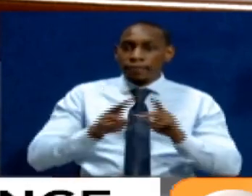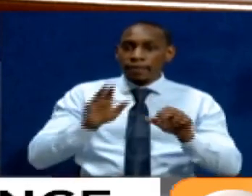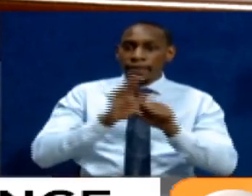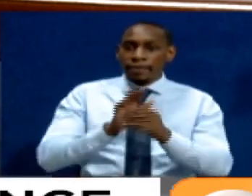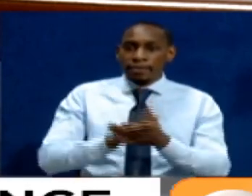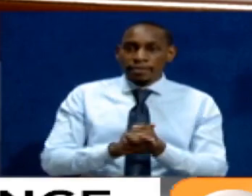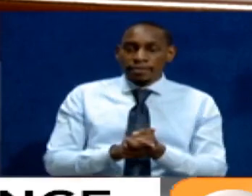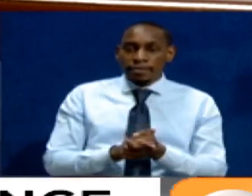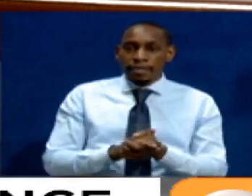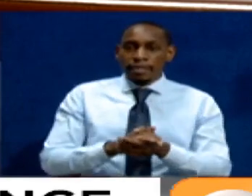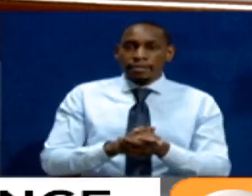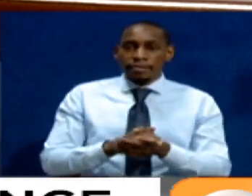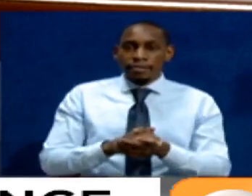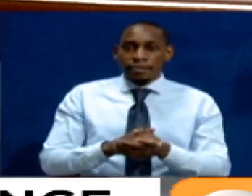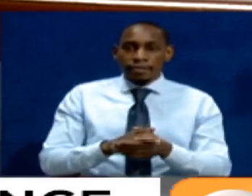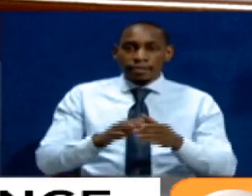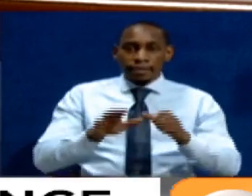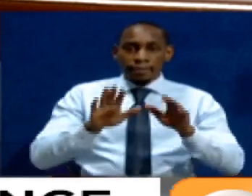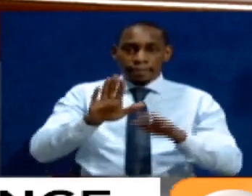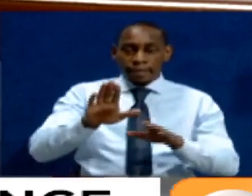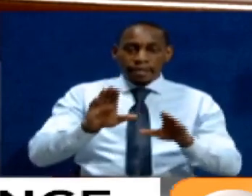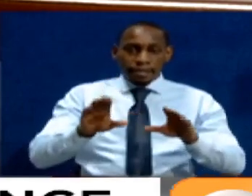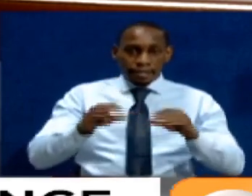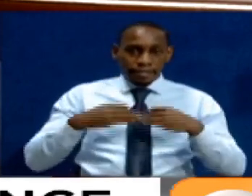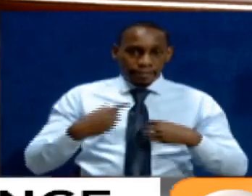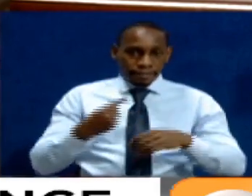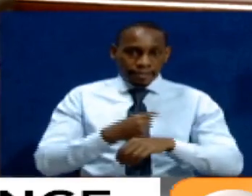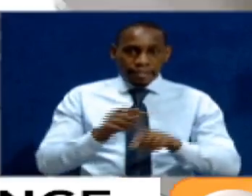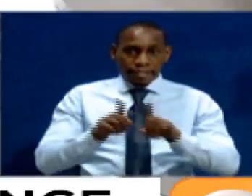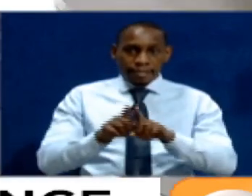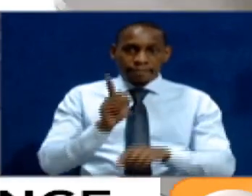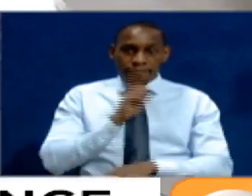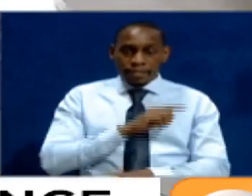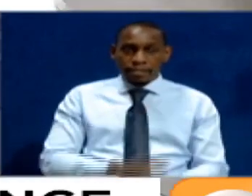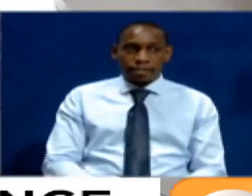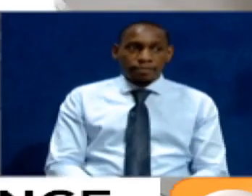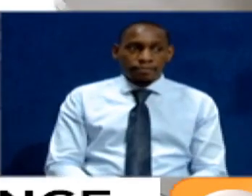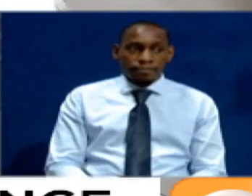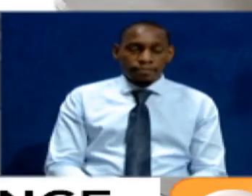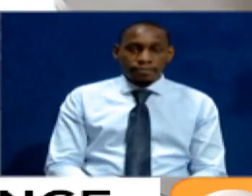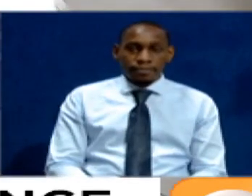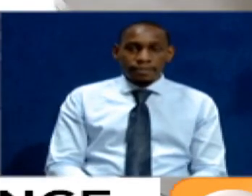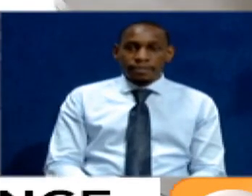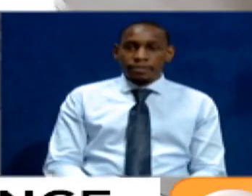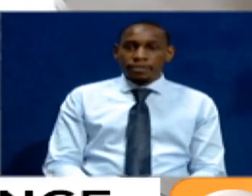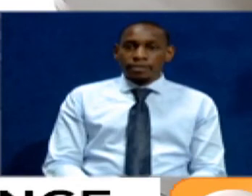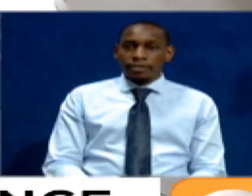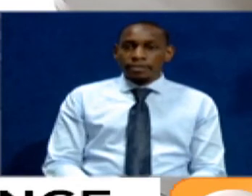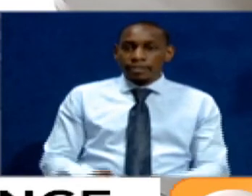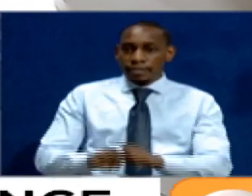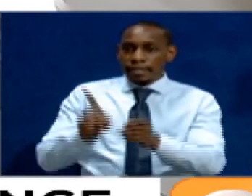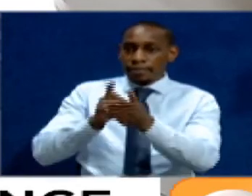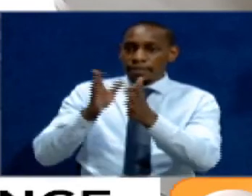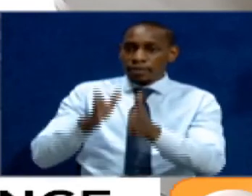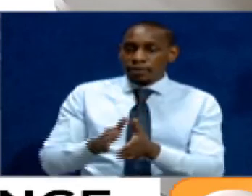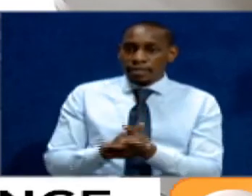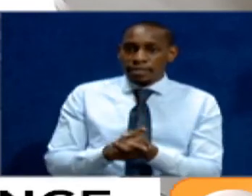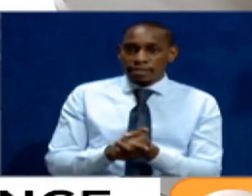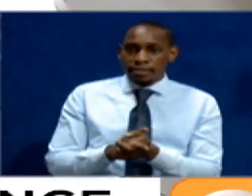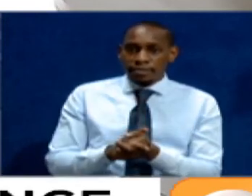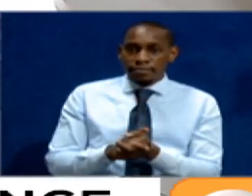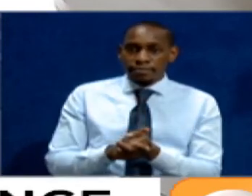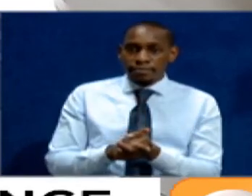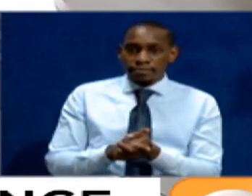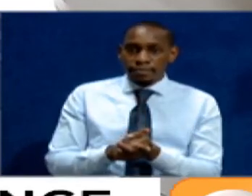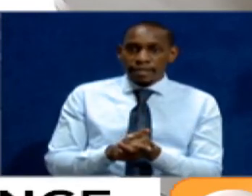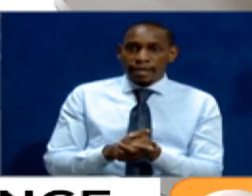much. I have been vaccinated. You need to be vaccinated. Well done, Doctor. And you just felt a little numb in the hand. Next